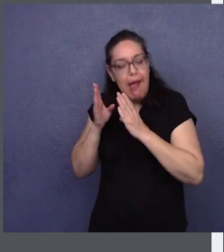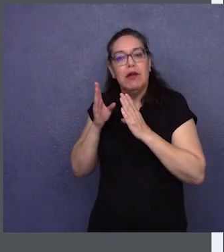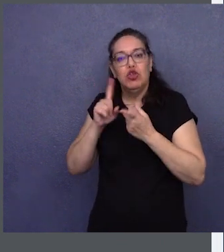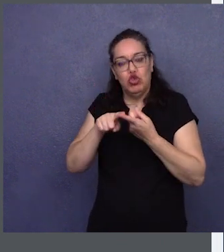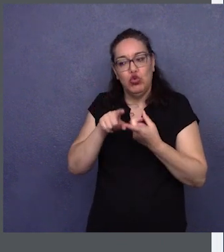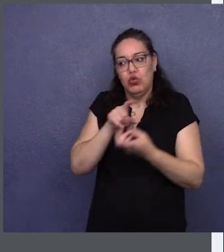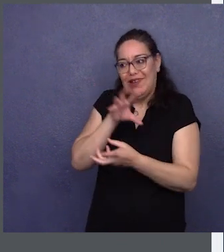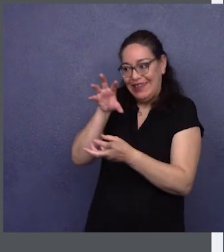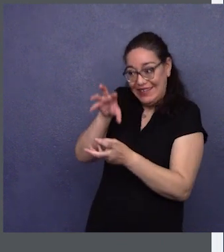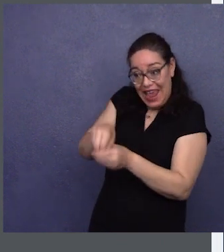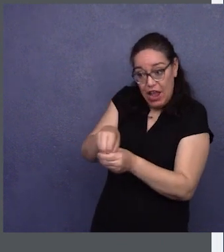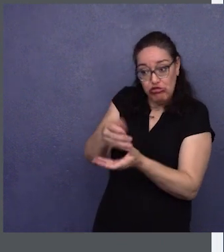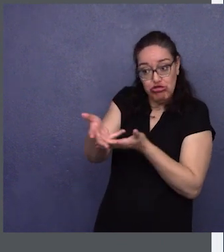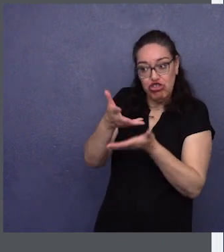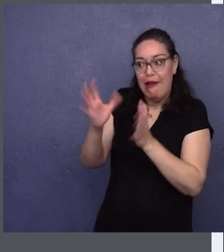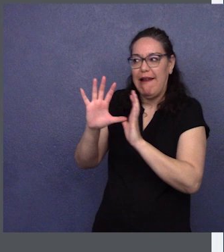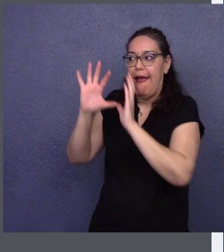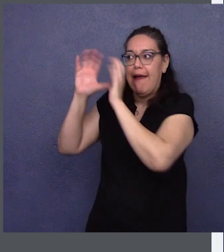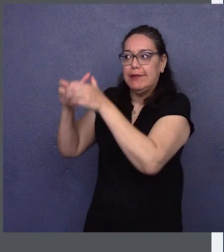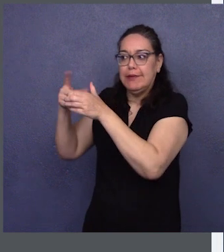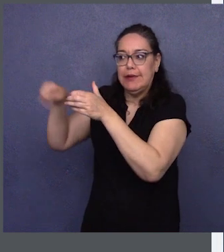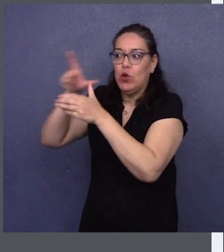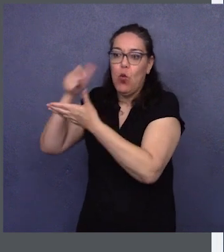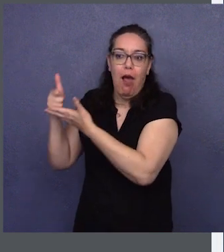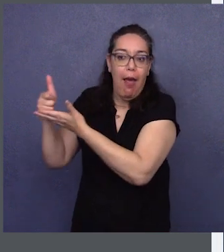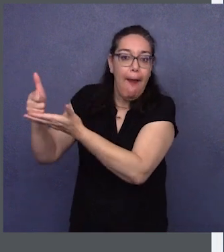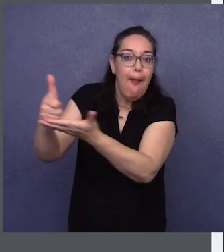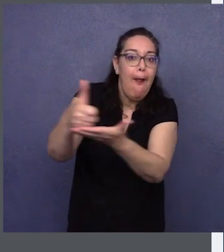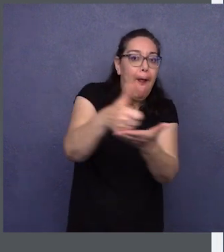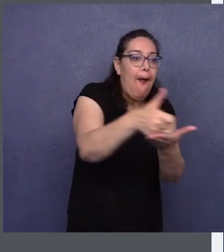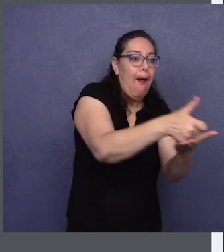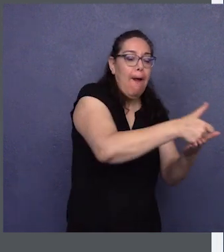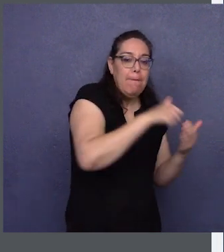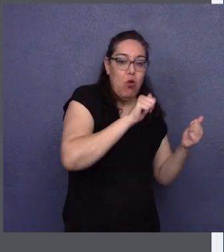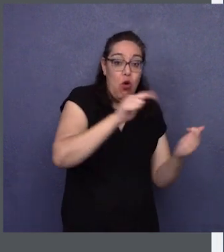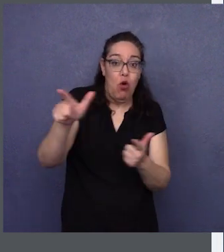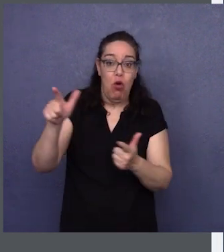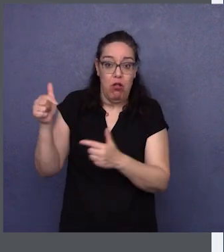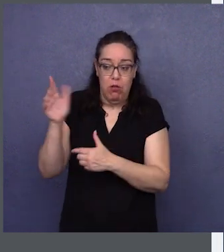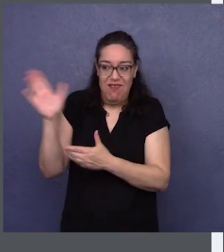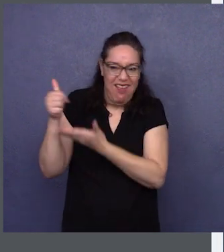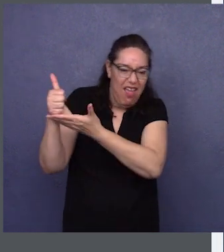an entity that will help all our grantees to be able to deliver the